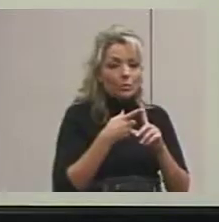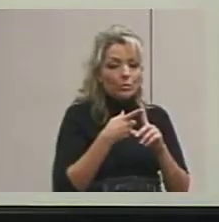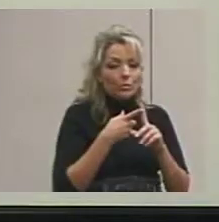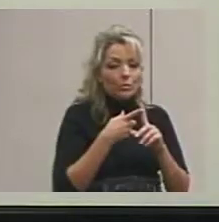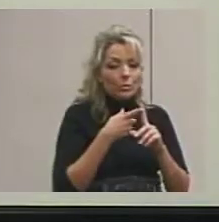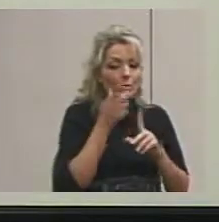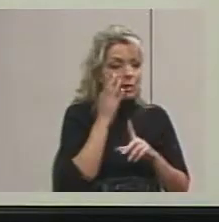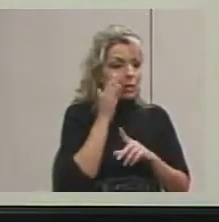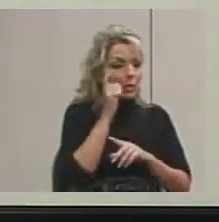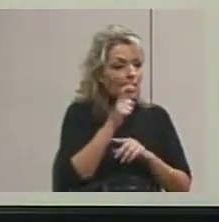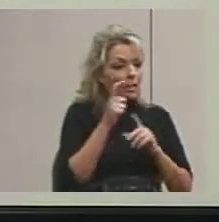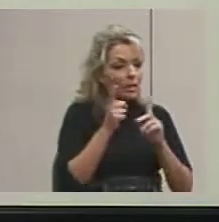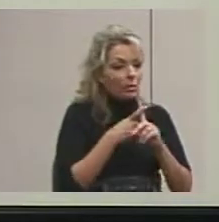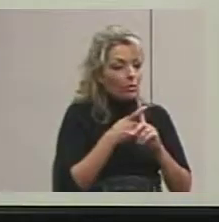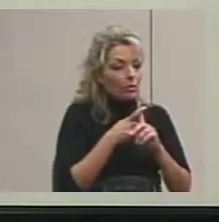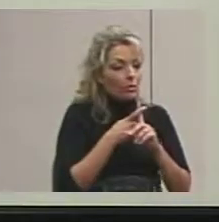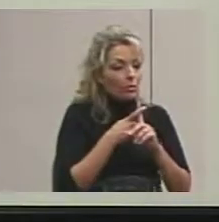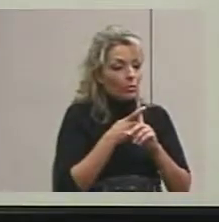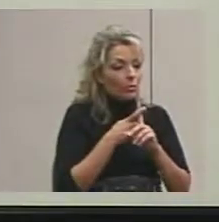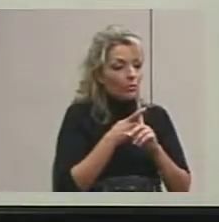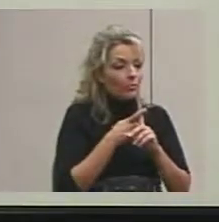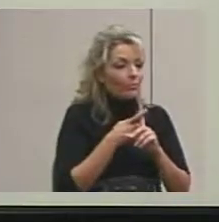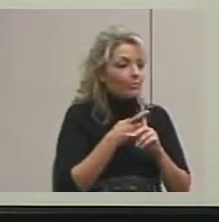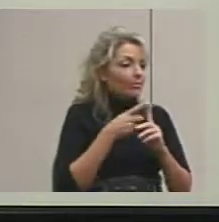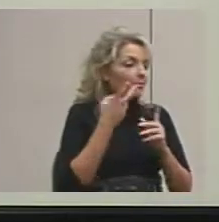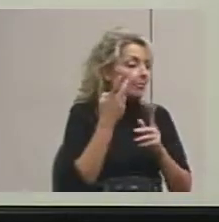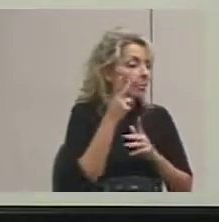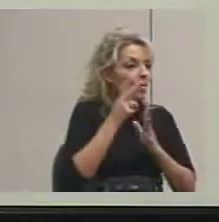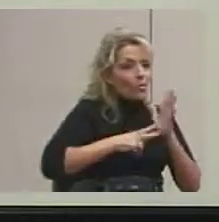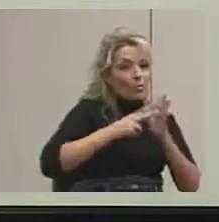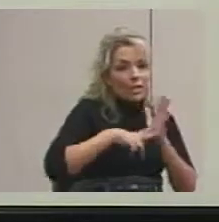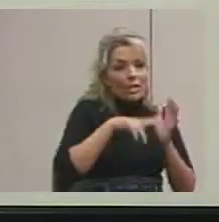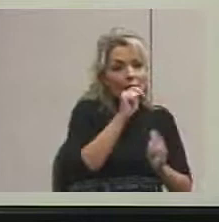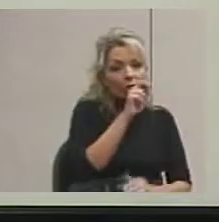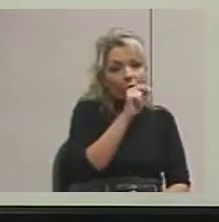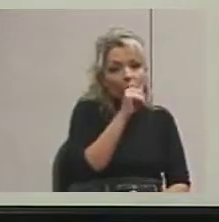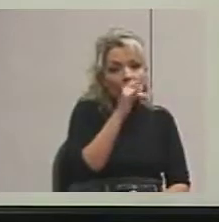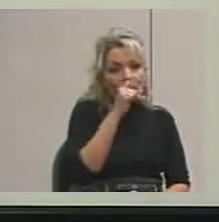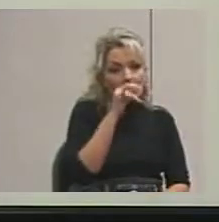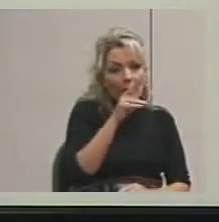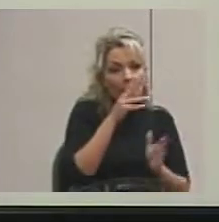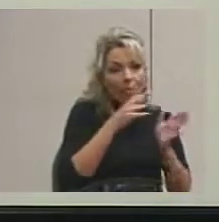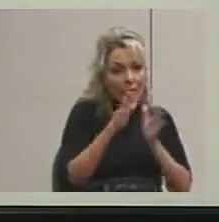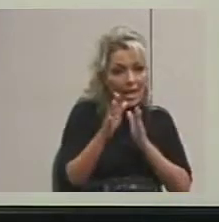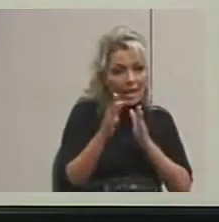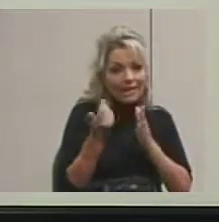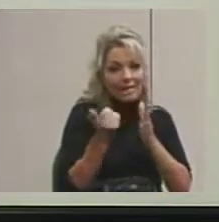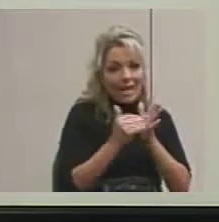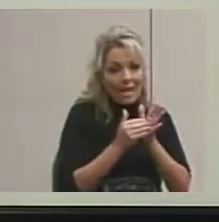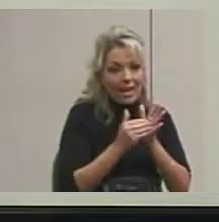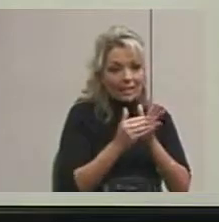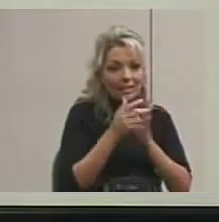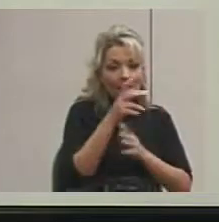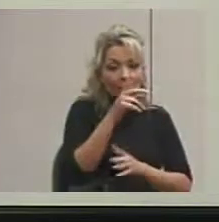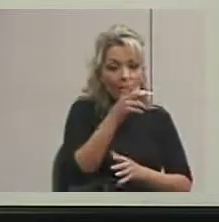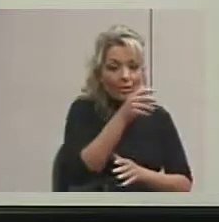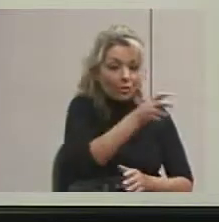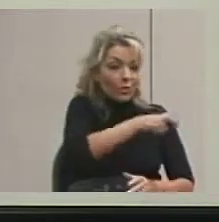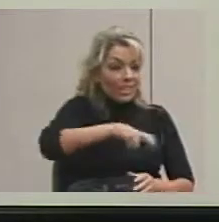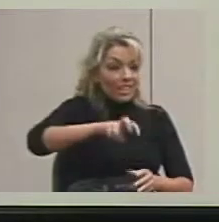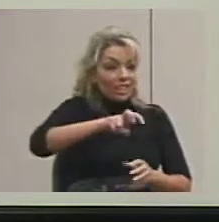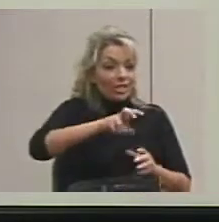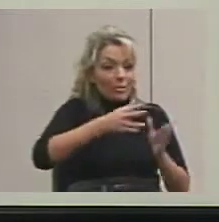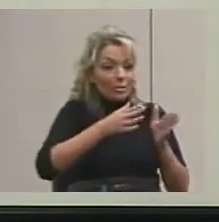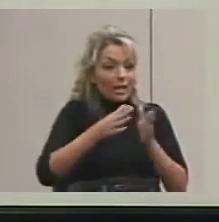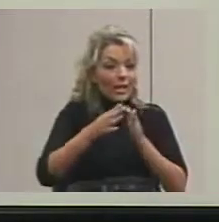We know we need to revisit his transition plan. When he came from the program where he was at, it's very vague. It says needs further exploration. So we're a